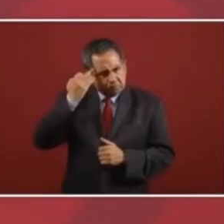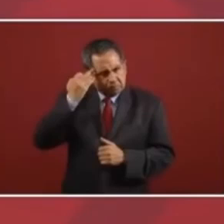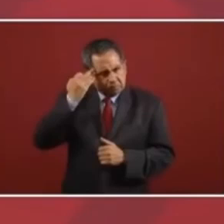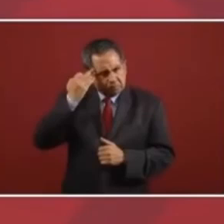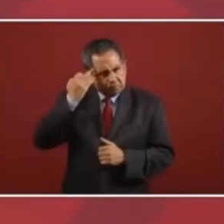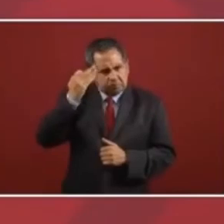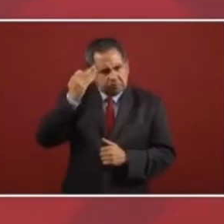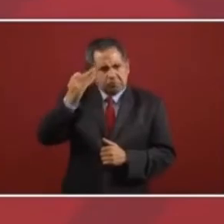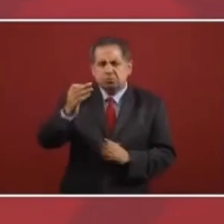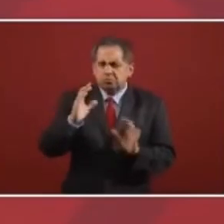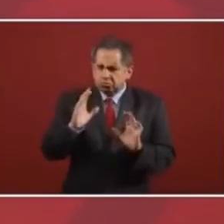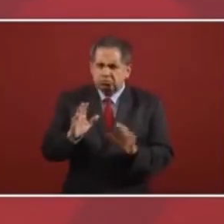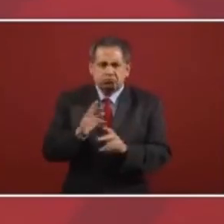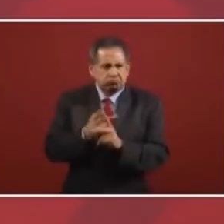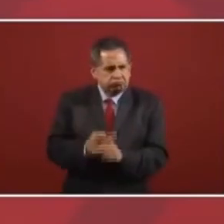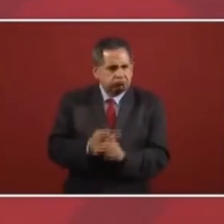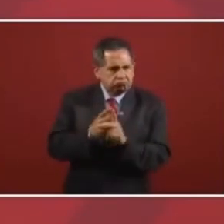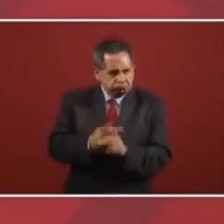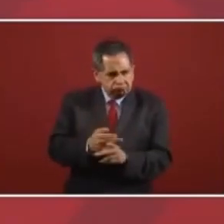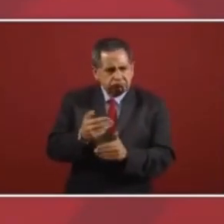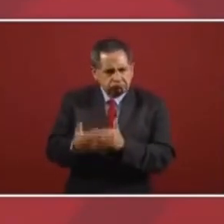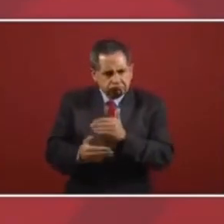to be patient.